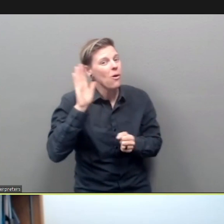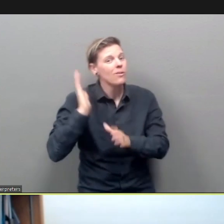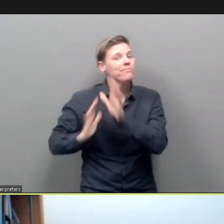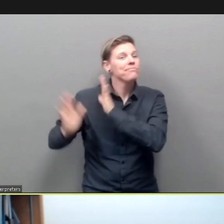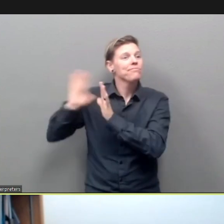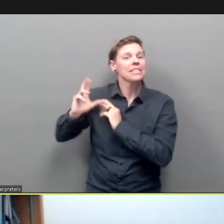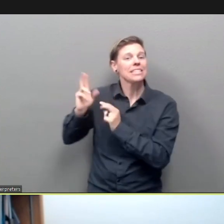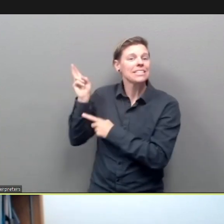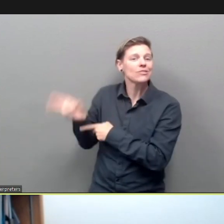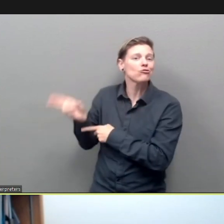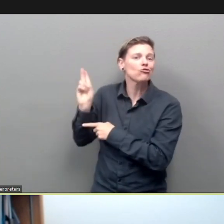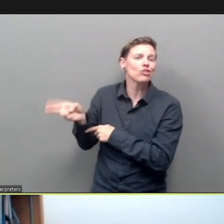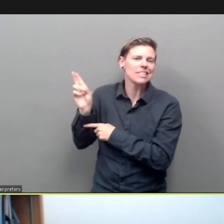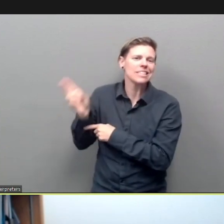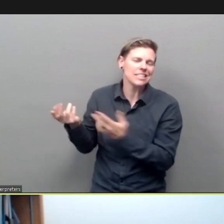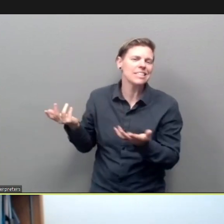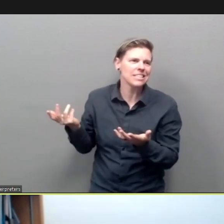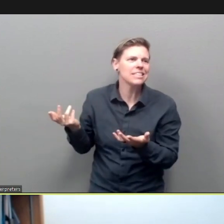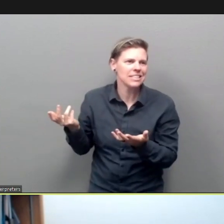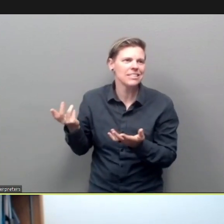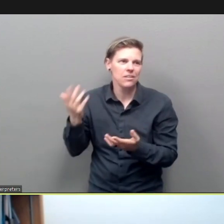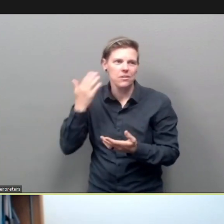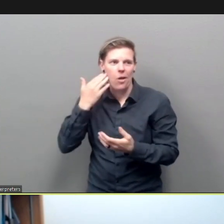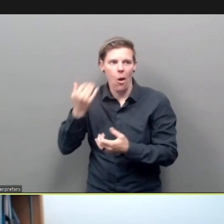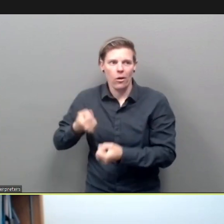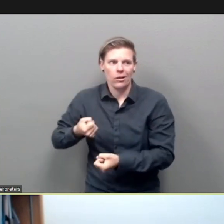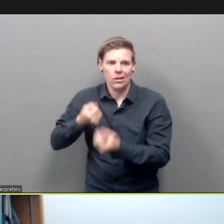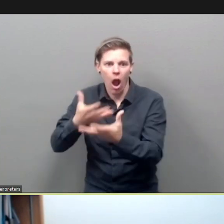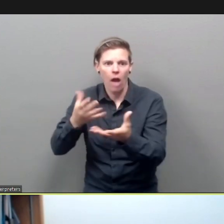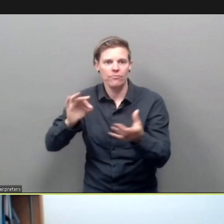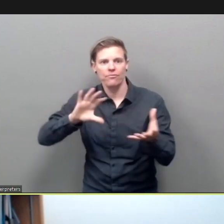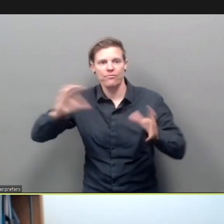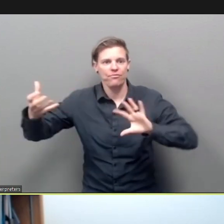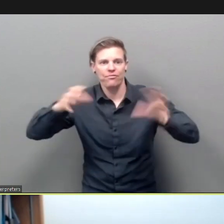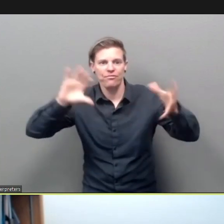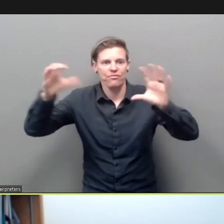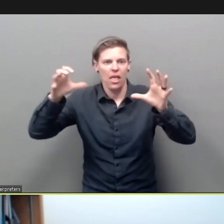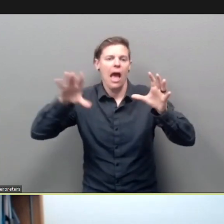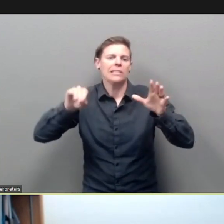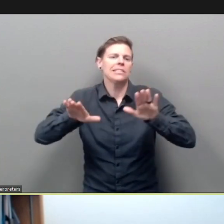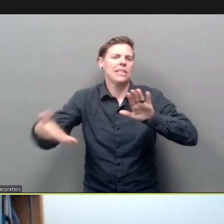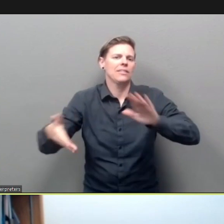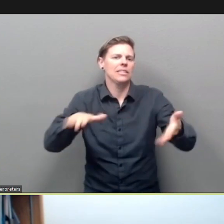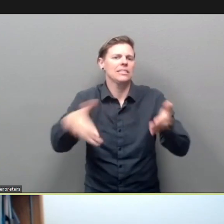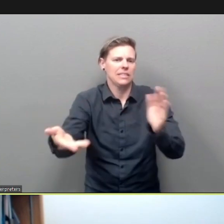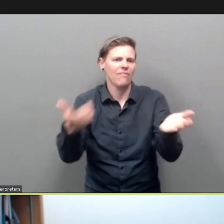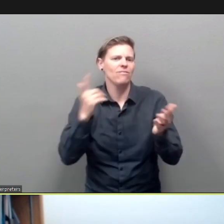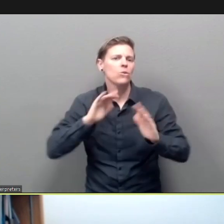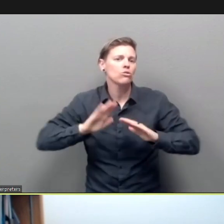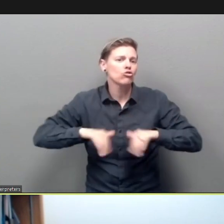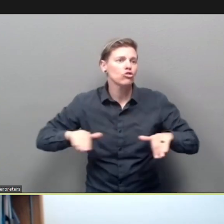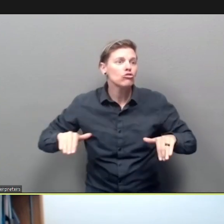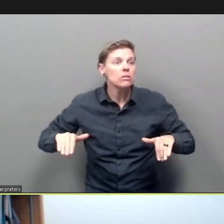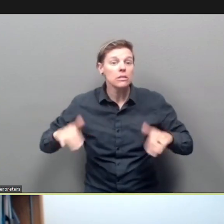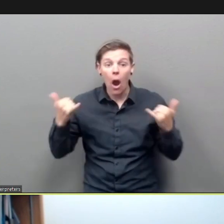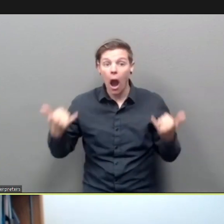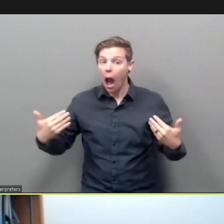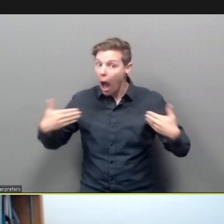that have caused a lot of morbidity and mortality, and we no longer see in the United